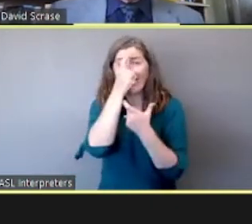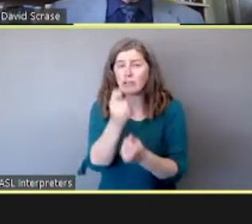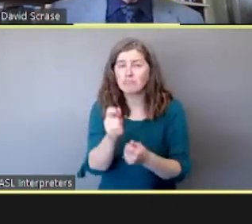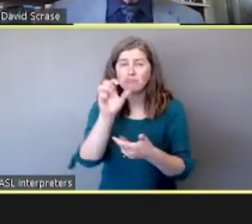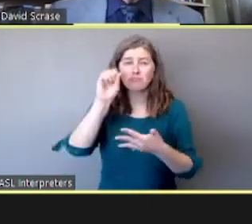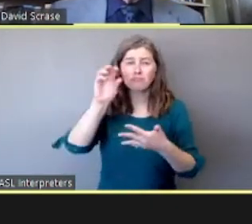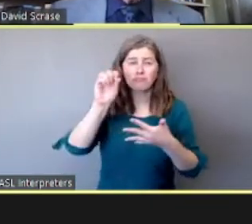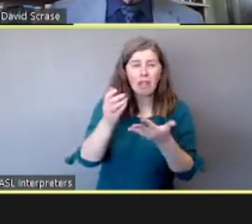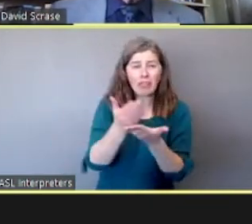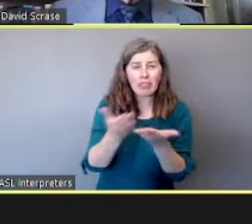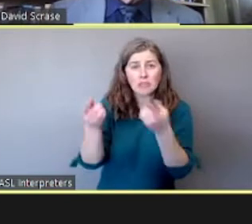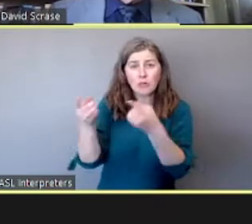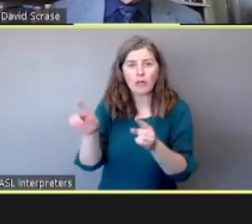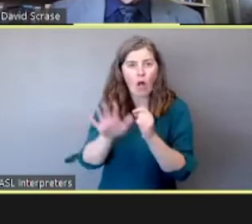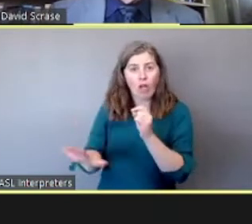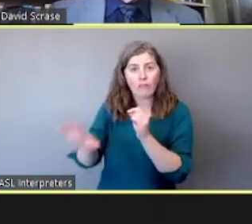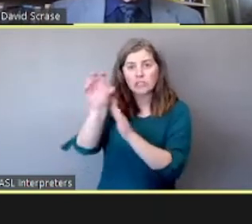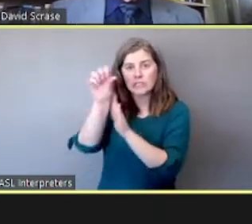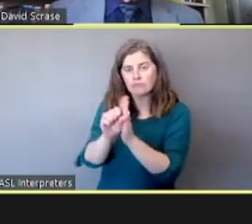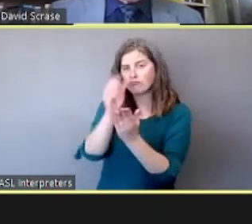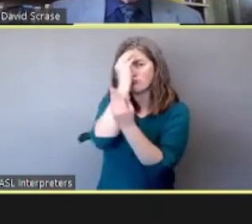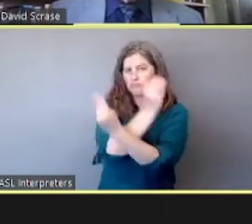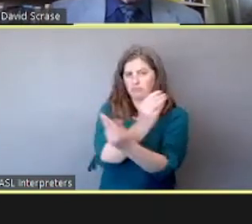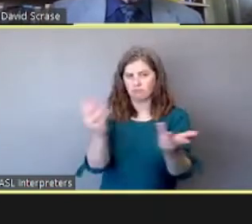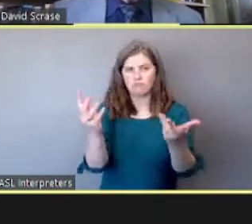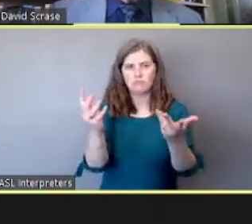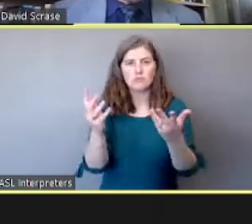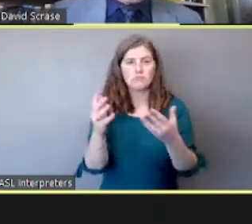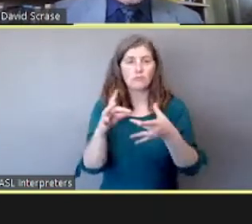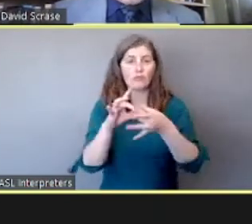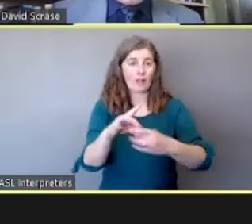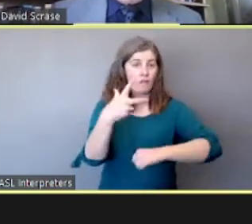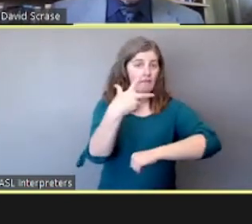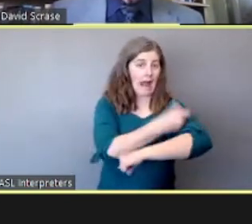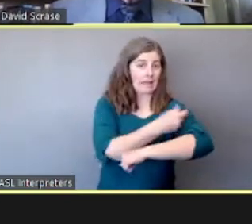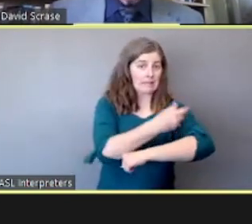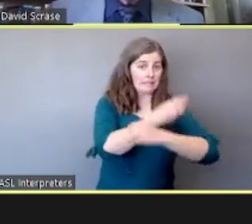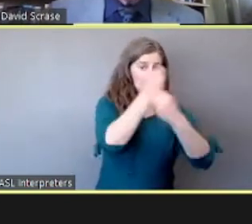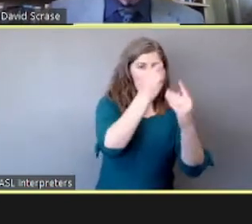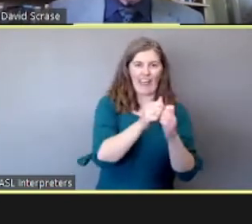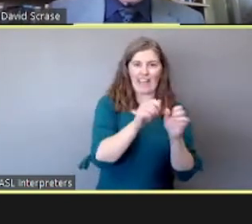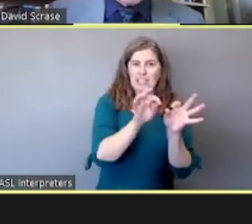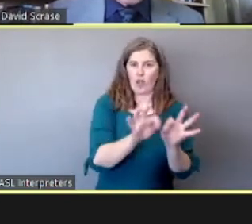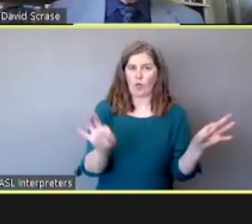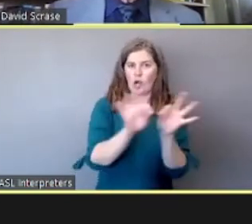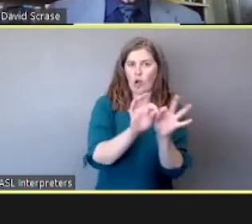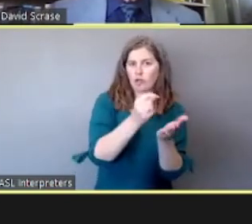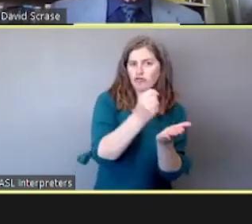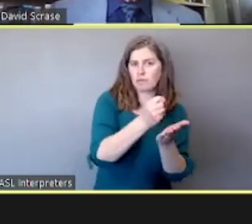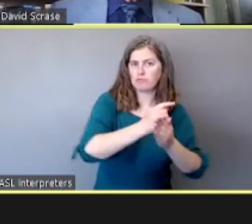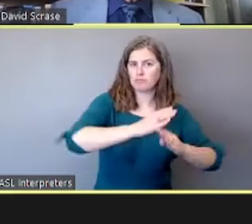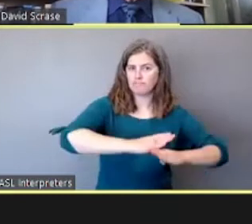going on in the state. We want to give you a vaccine update, which is the critical treatment for the